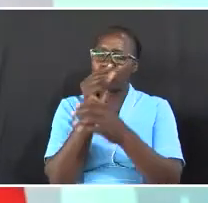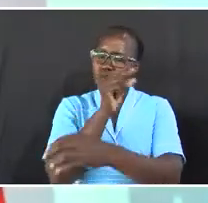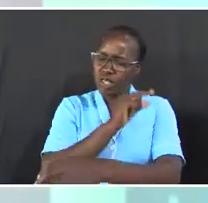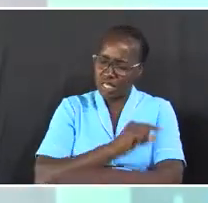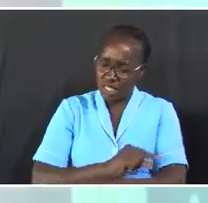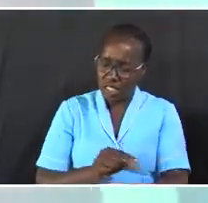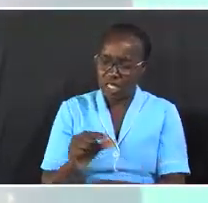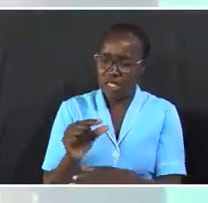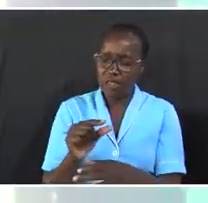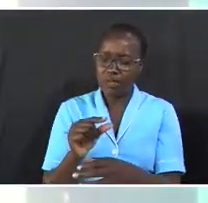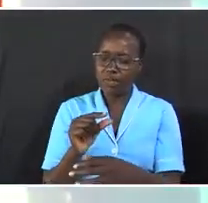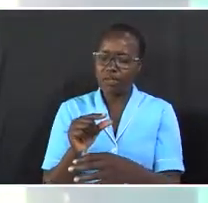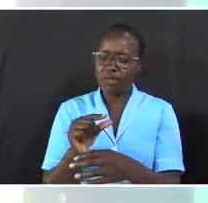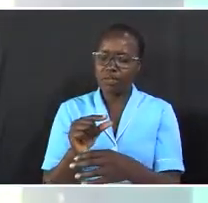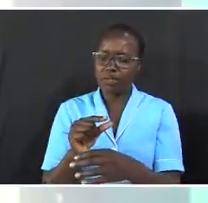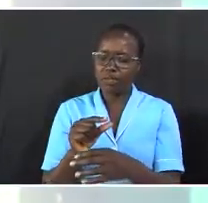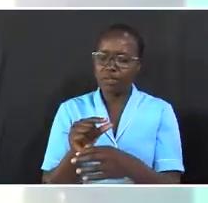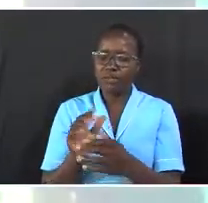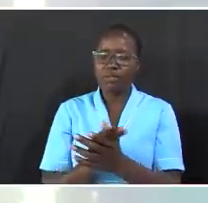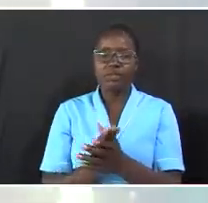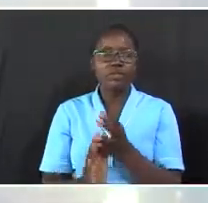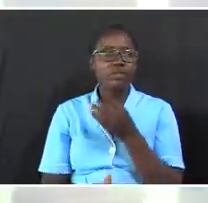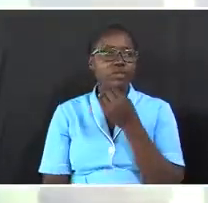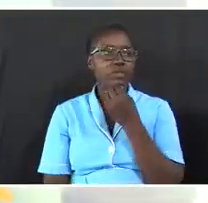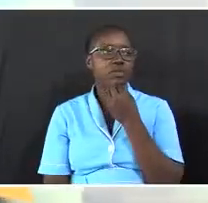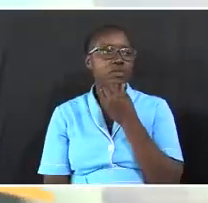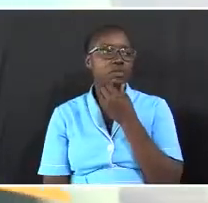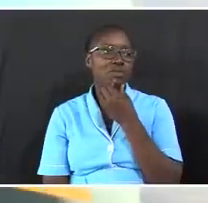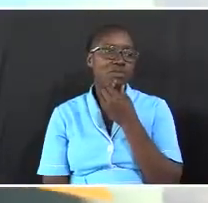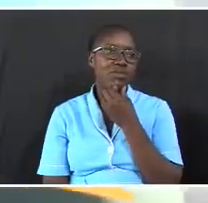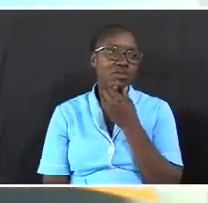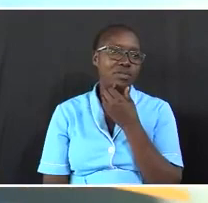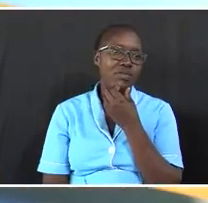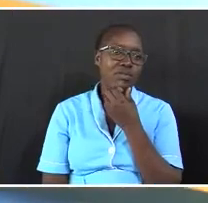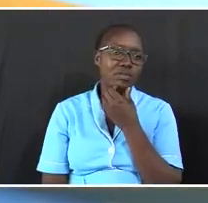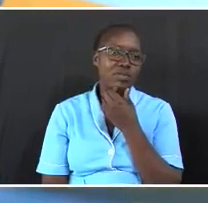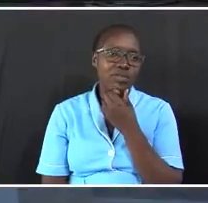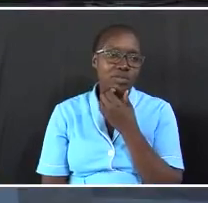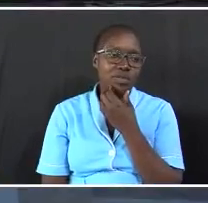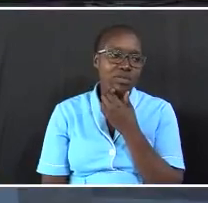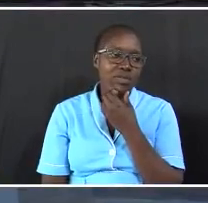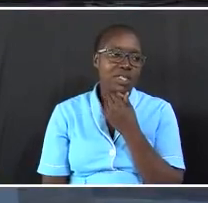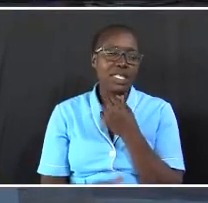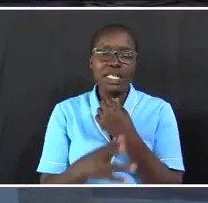graciously. The chorus. And he walks with me.